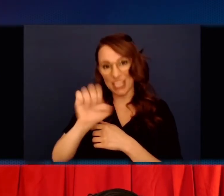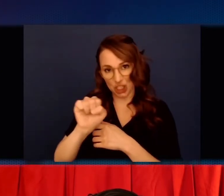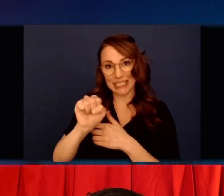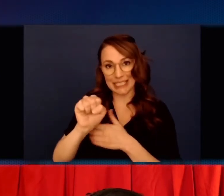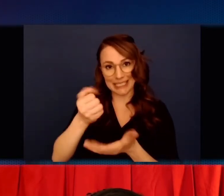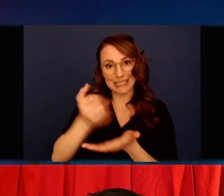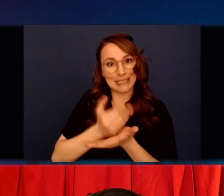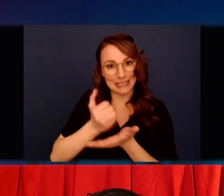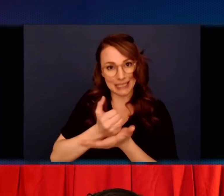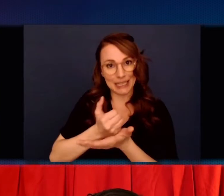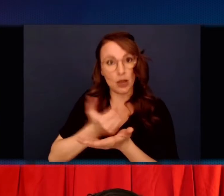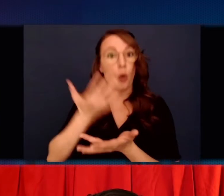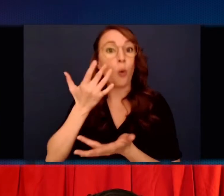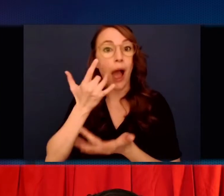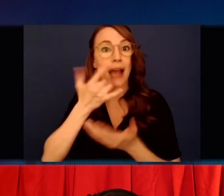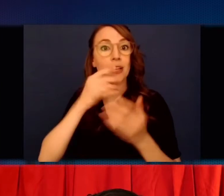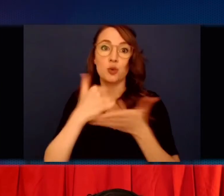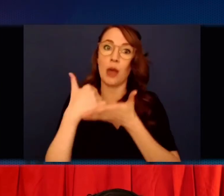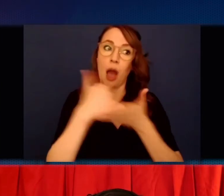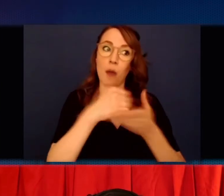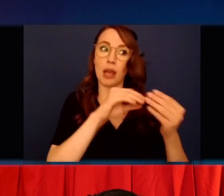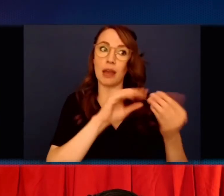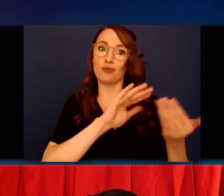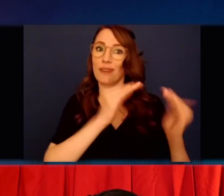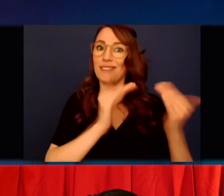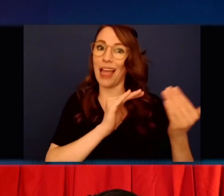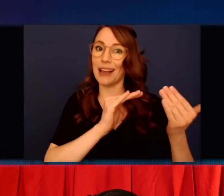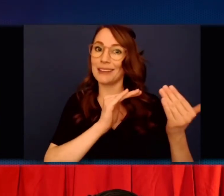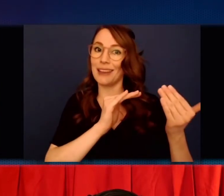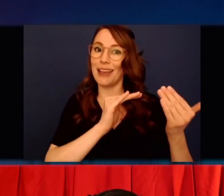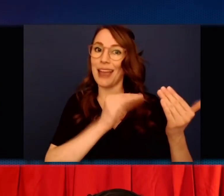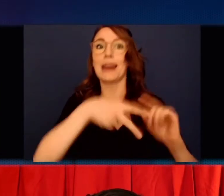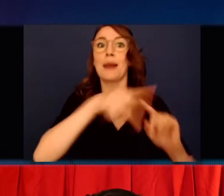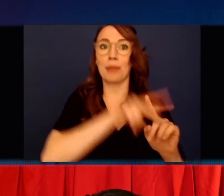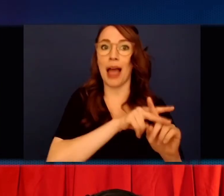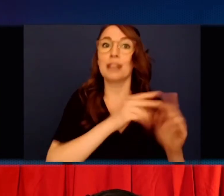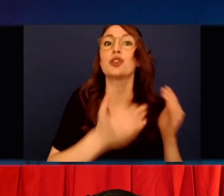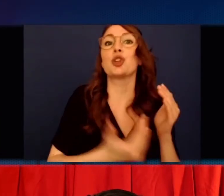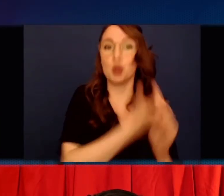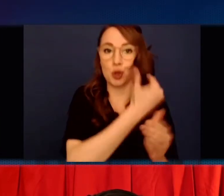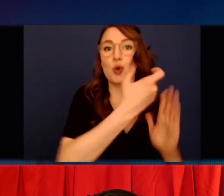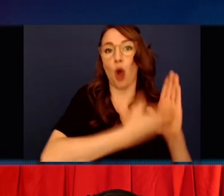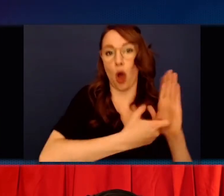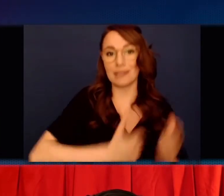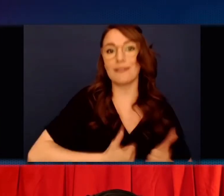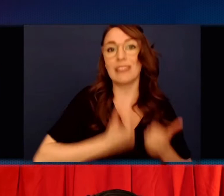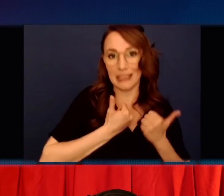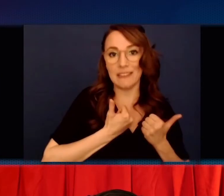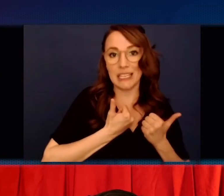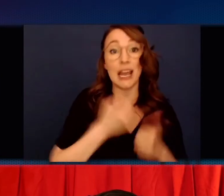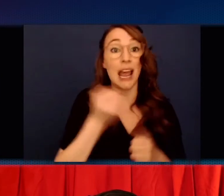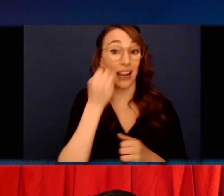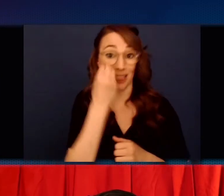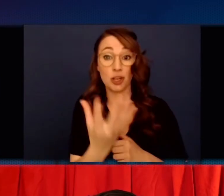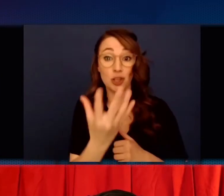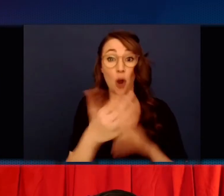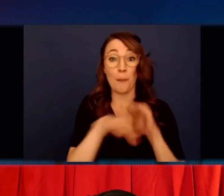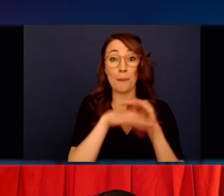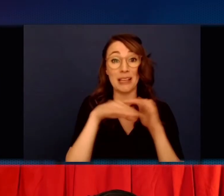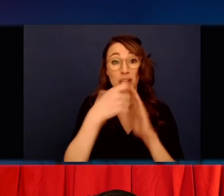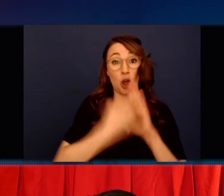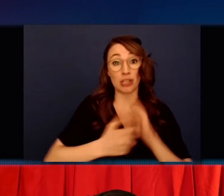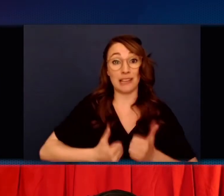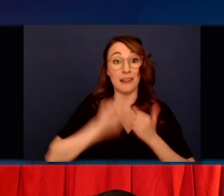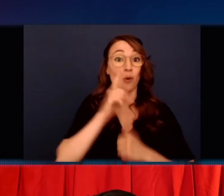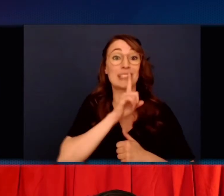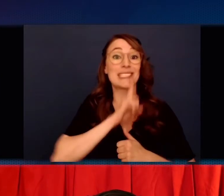to reflect new information about the cost of living. And I can tell you that the basic cost of living for a single individual